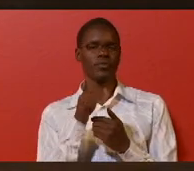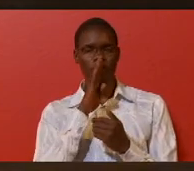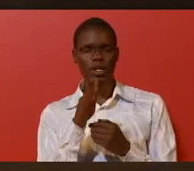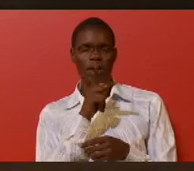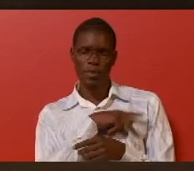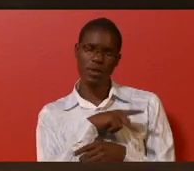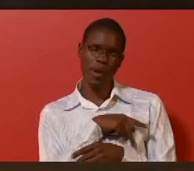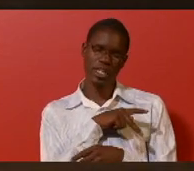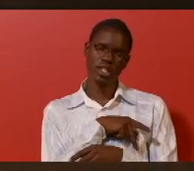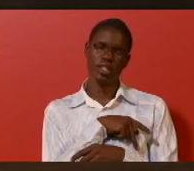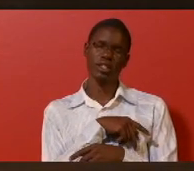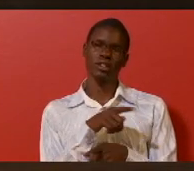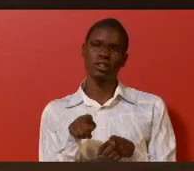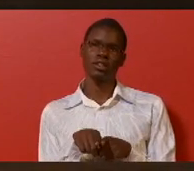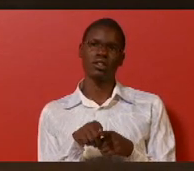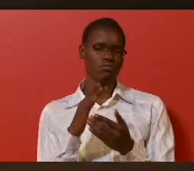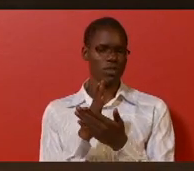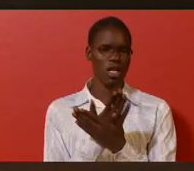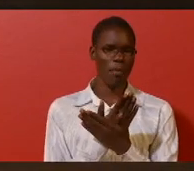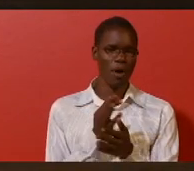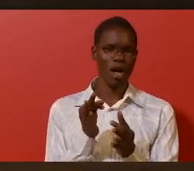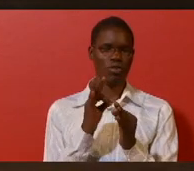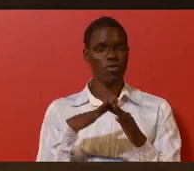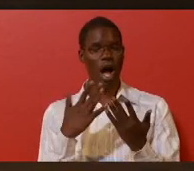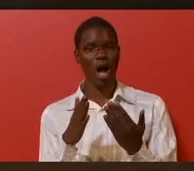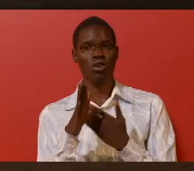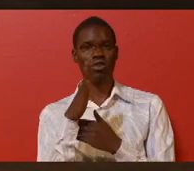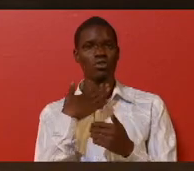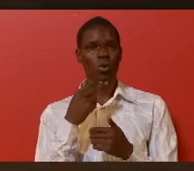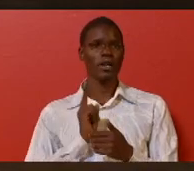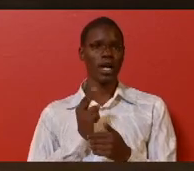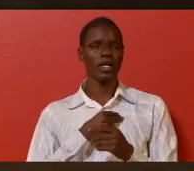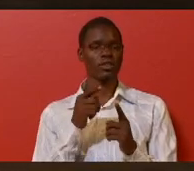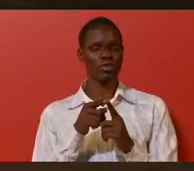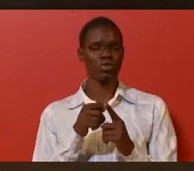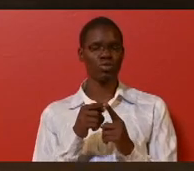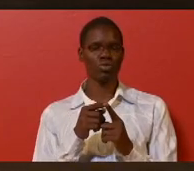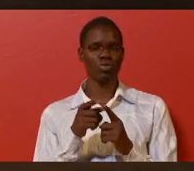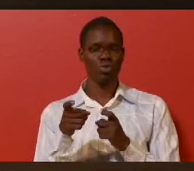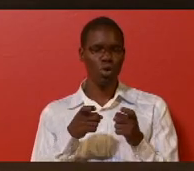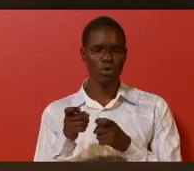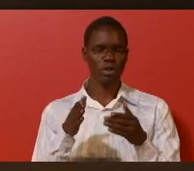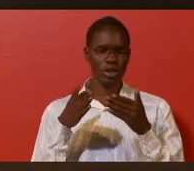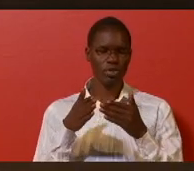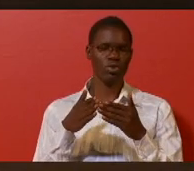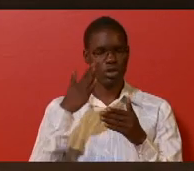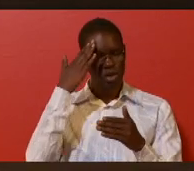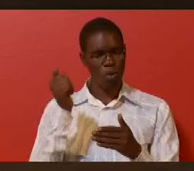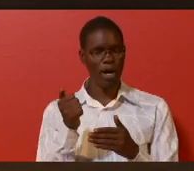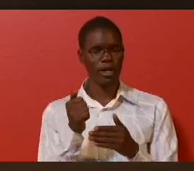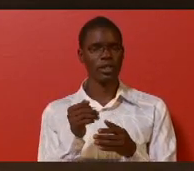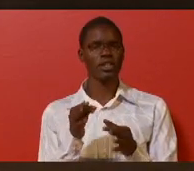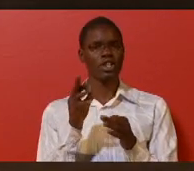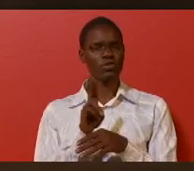patient. It's a part of how God wants us to handle sexuality, because anything other than that